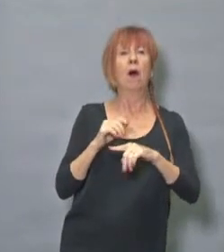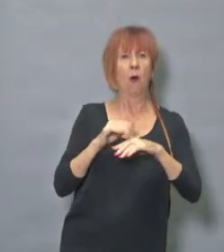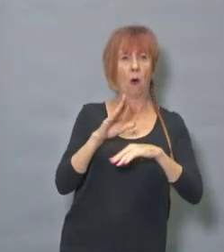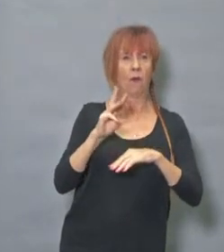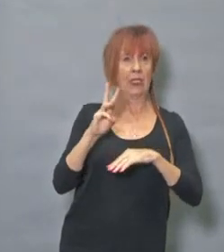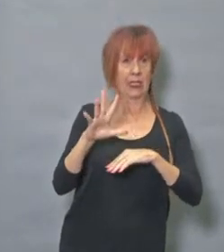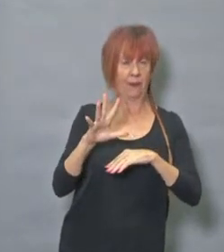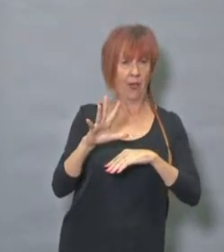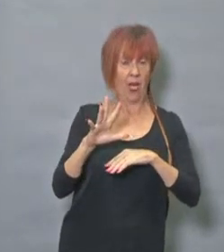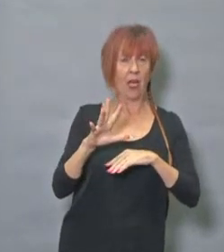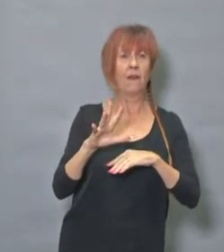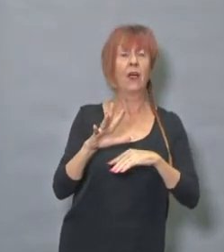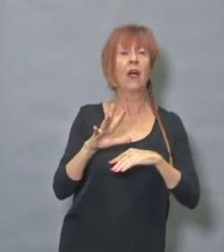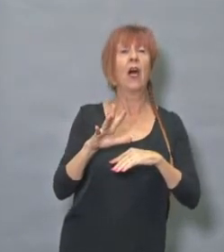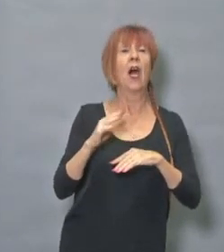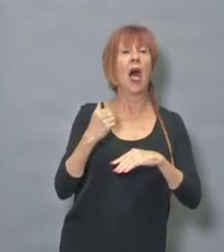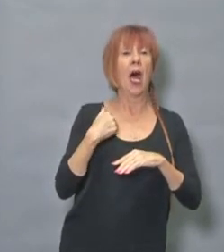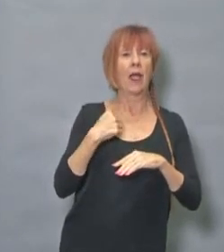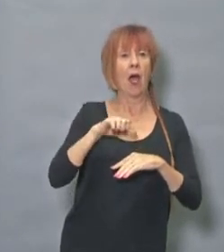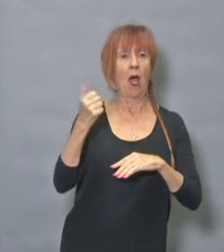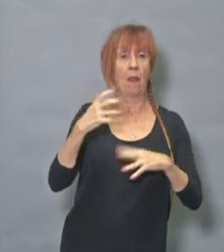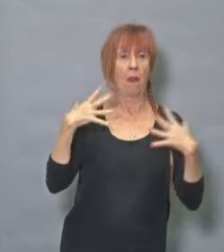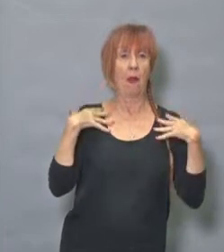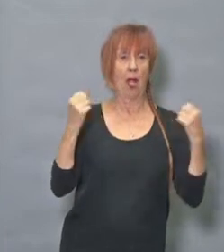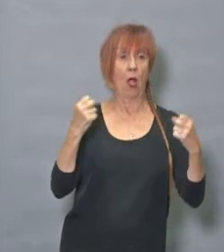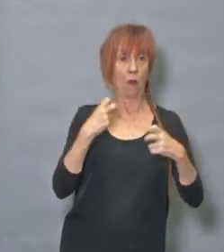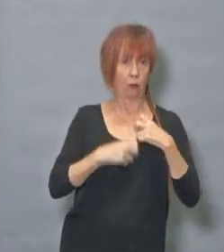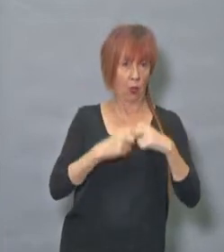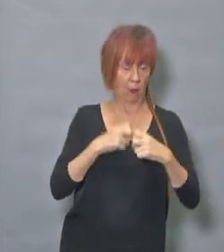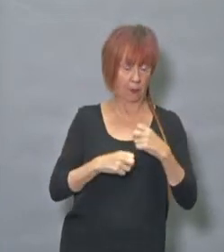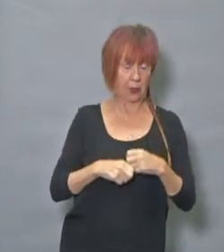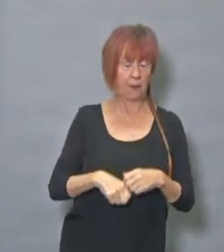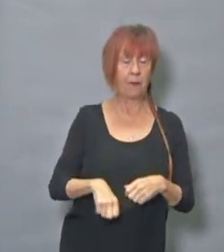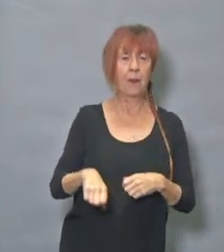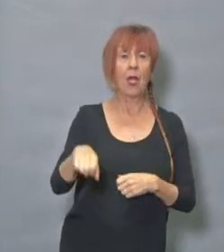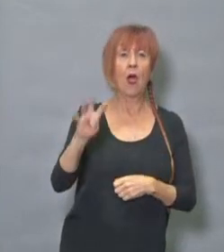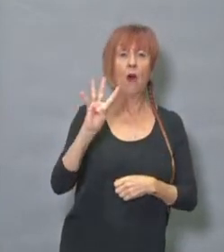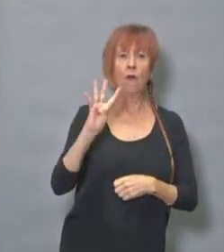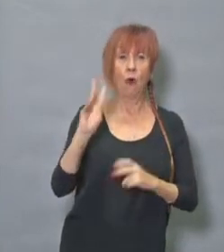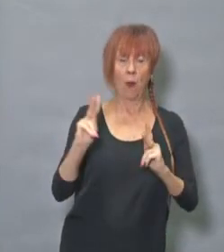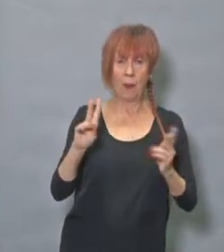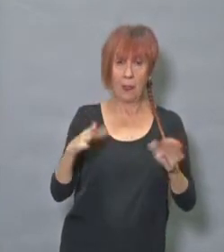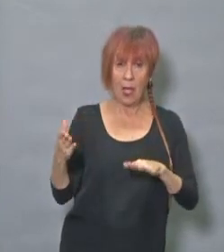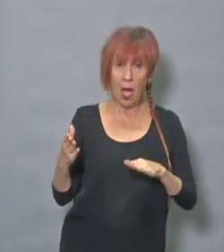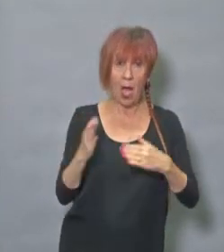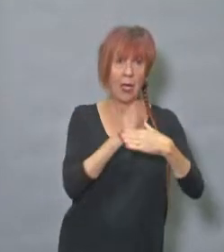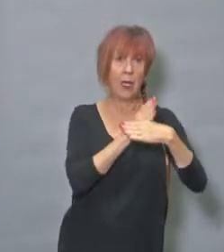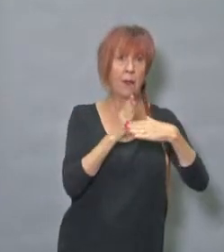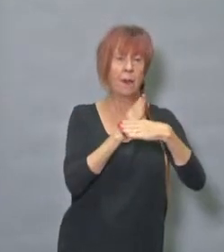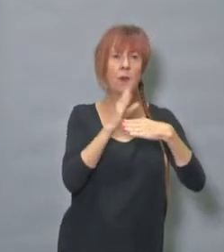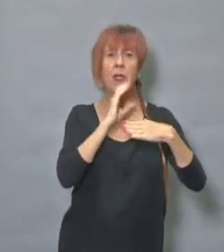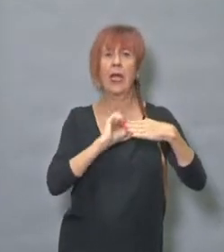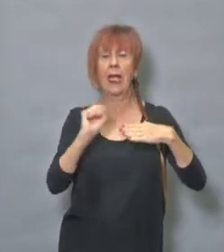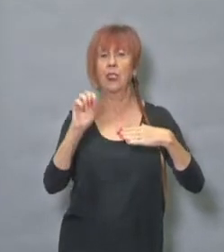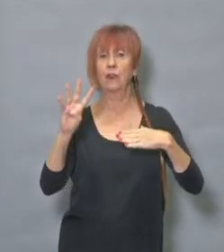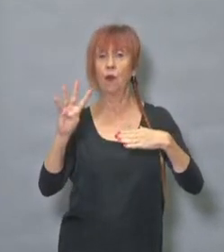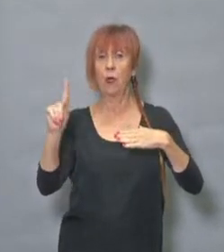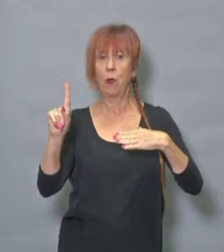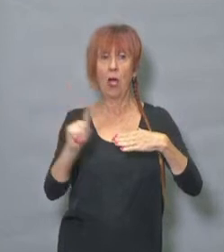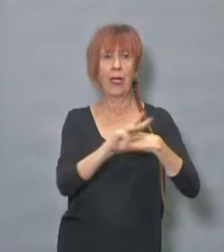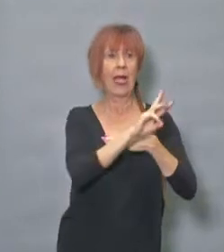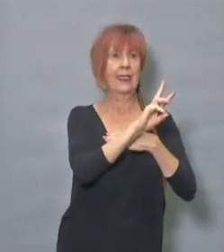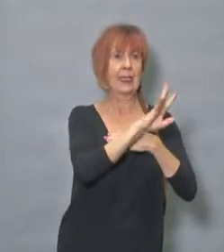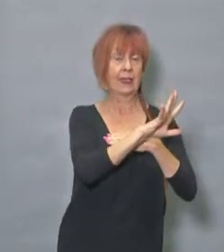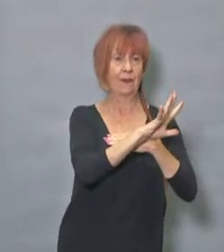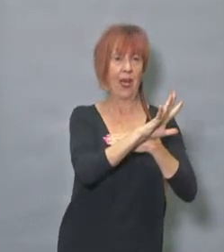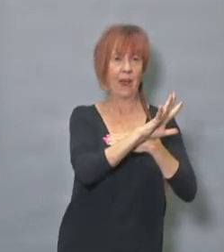who passed away had underlying health conditions. 4 people who died are between the ages of 41 and 65, and